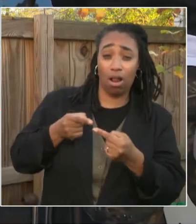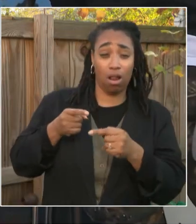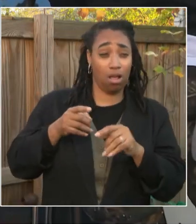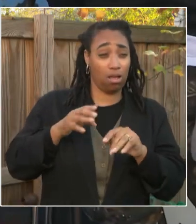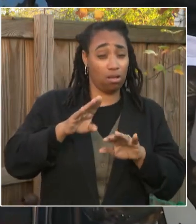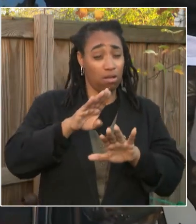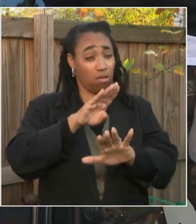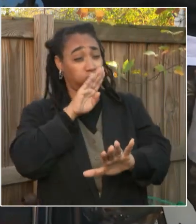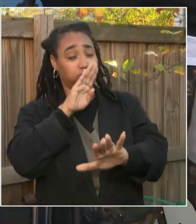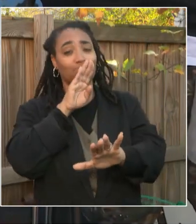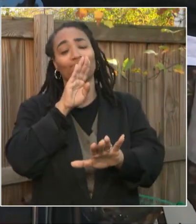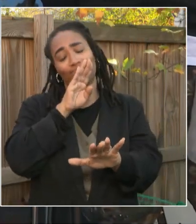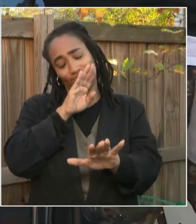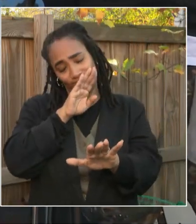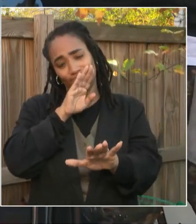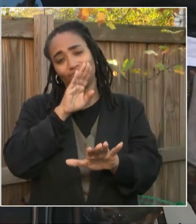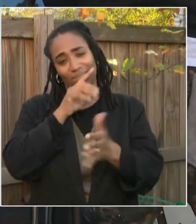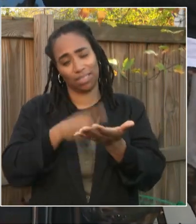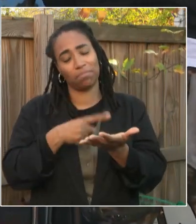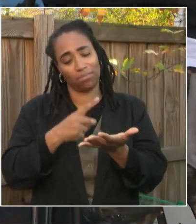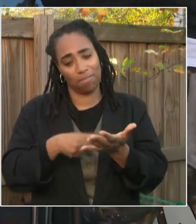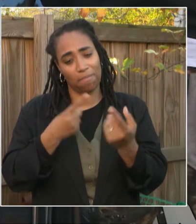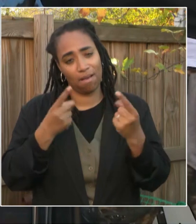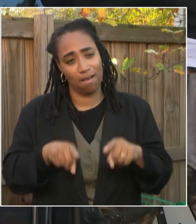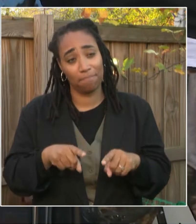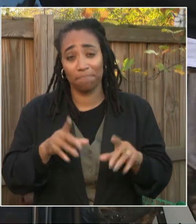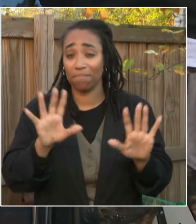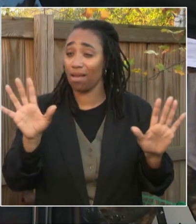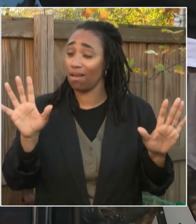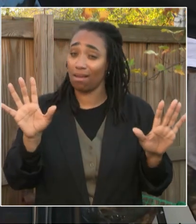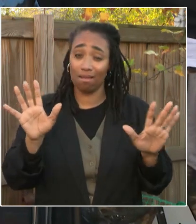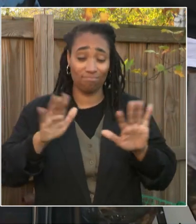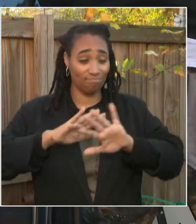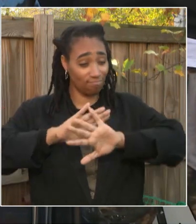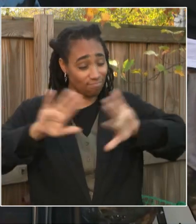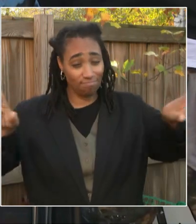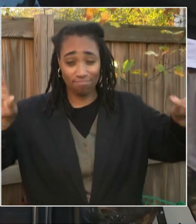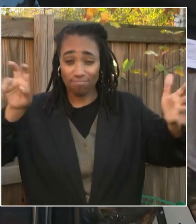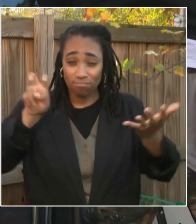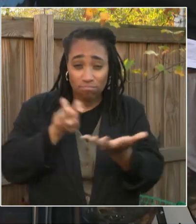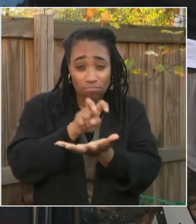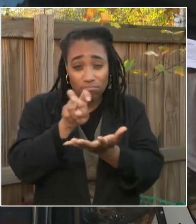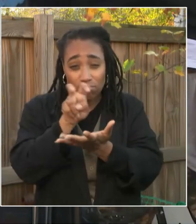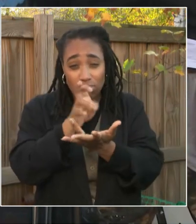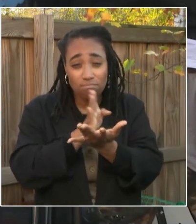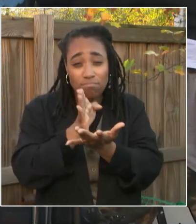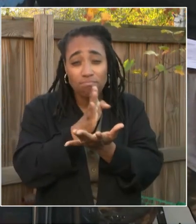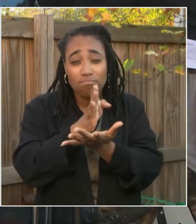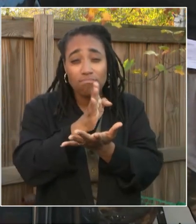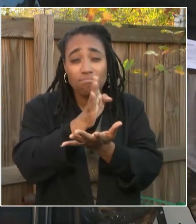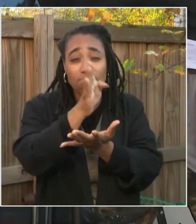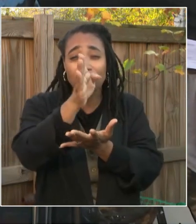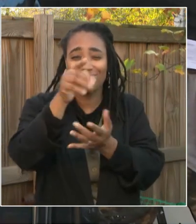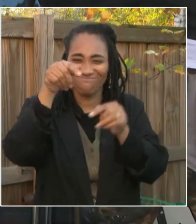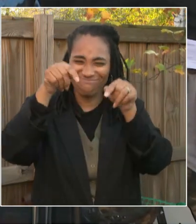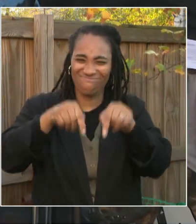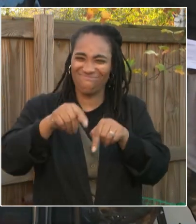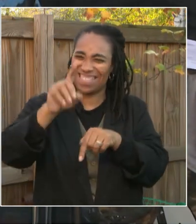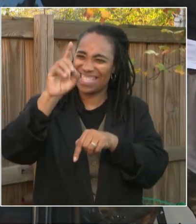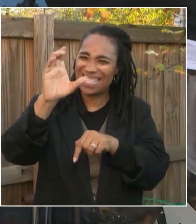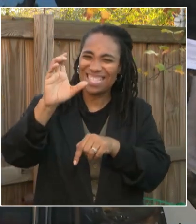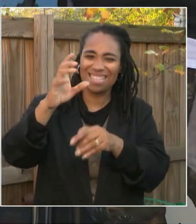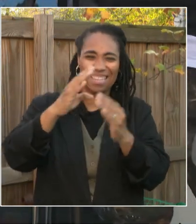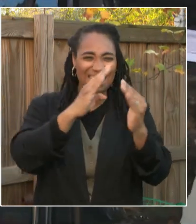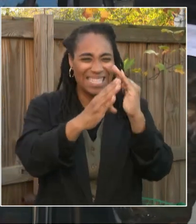are insurmountable. But through it all, this city, its programs, its leaders, and its peoples played a role in helping me see the future for